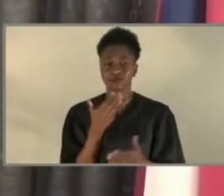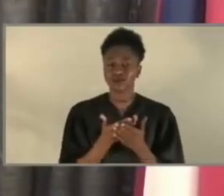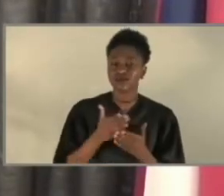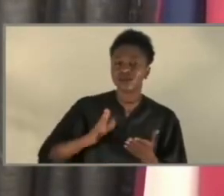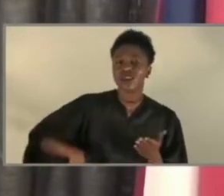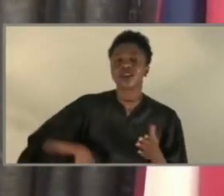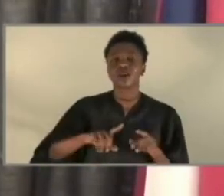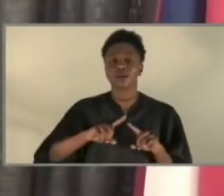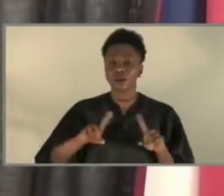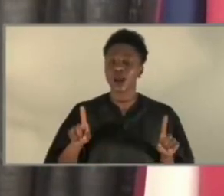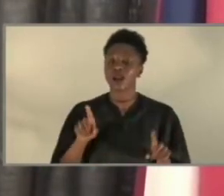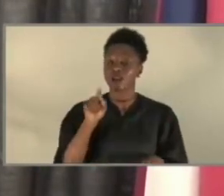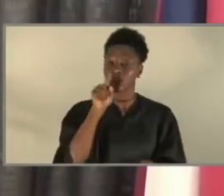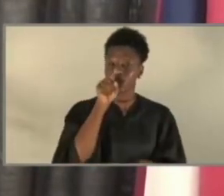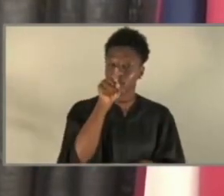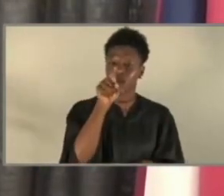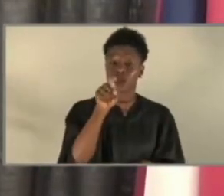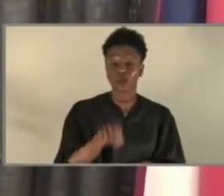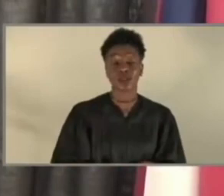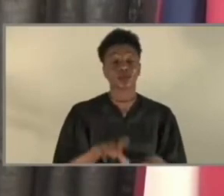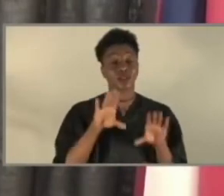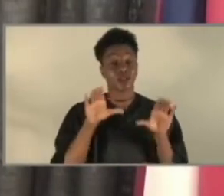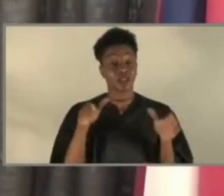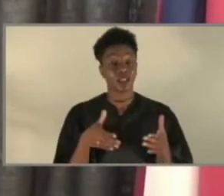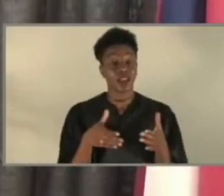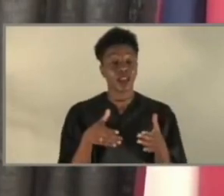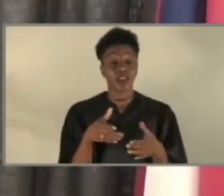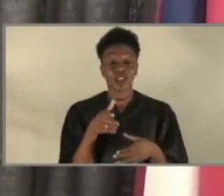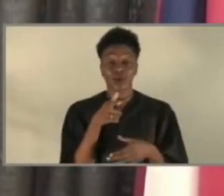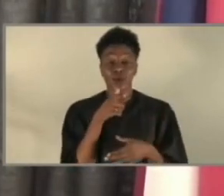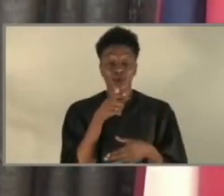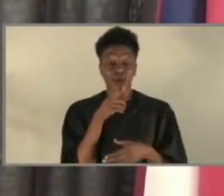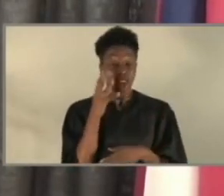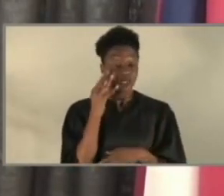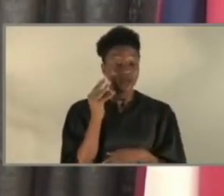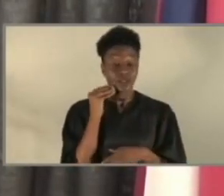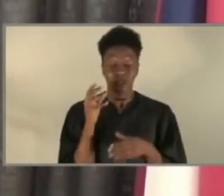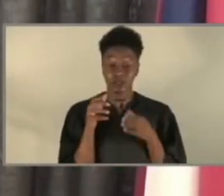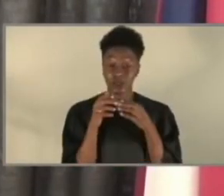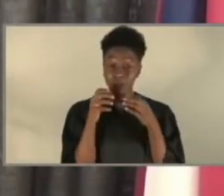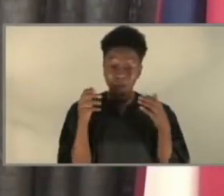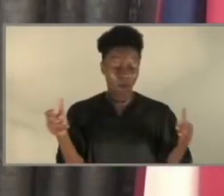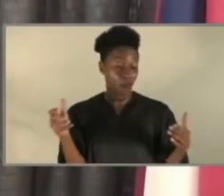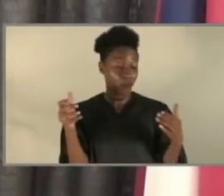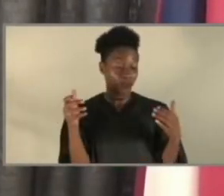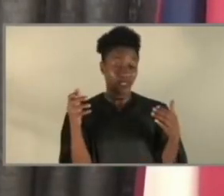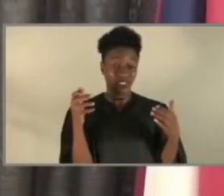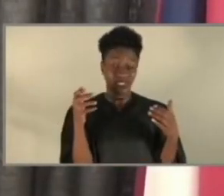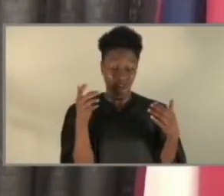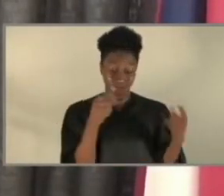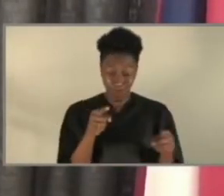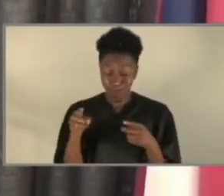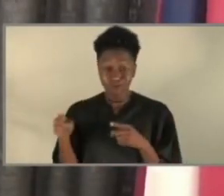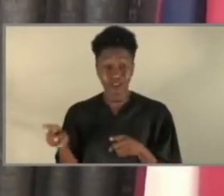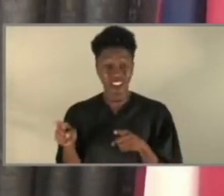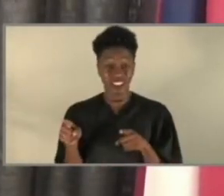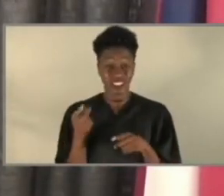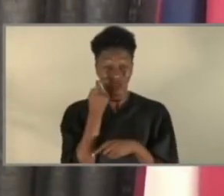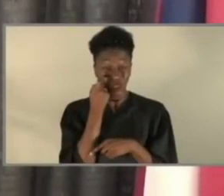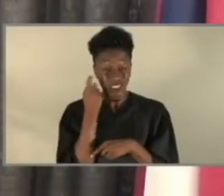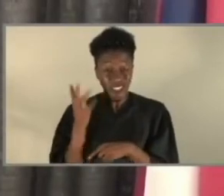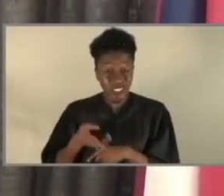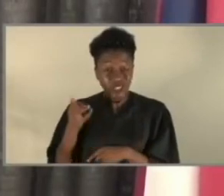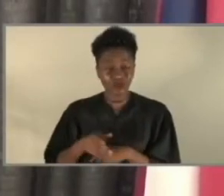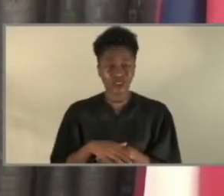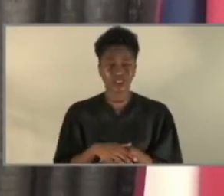I believe you must be the class who weathered the most storms in recent history. Let me